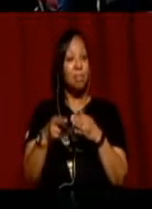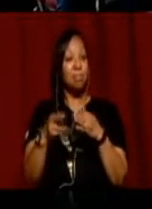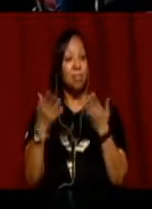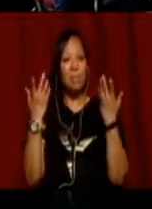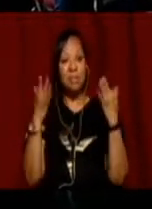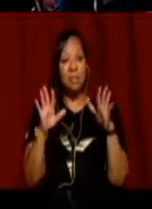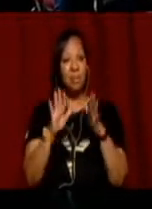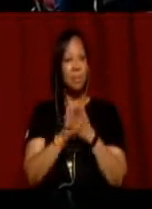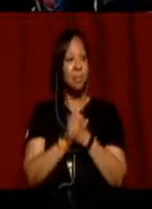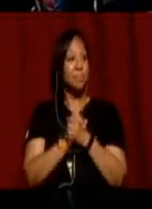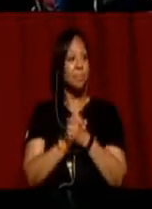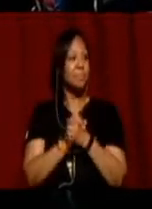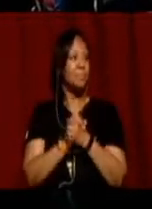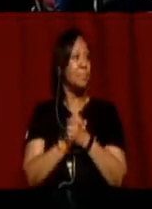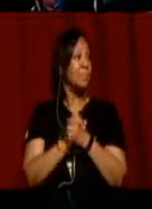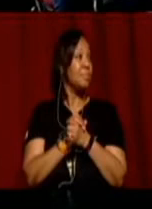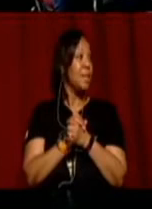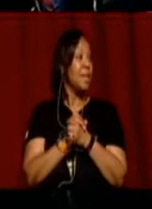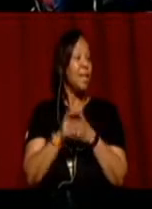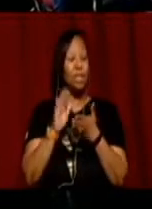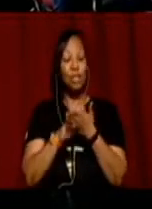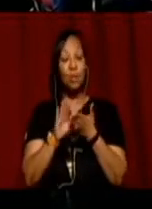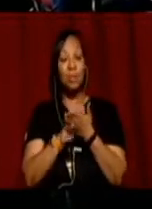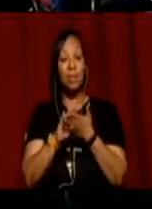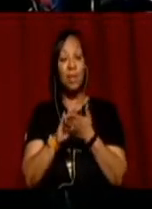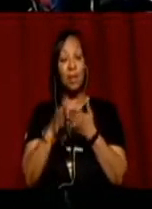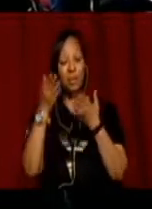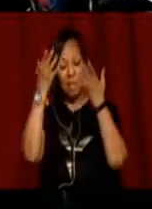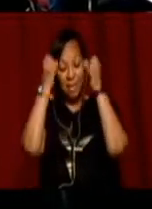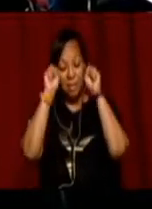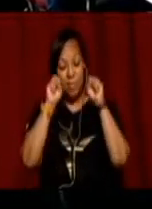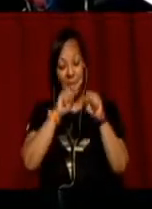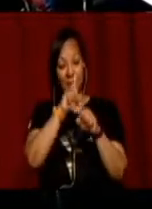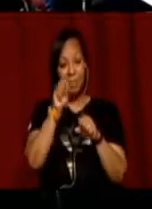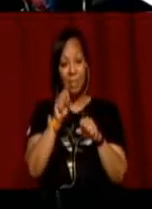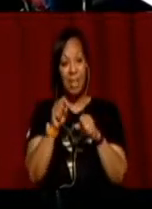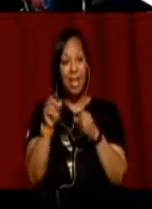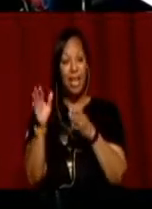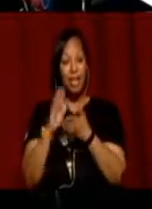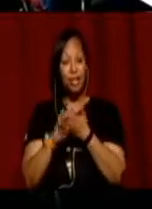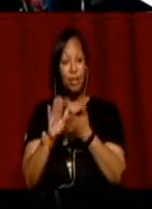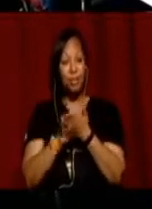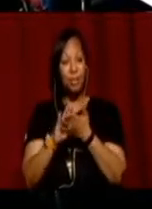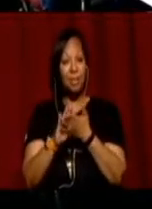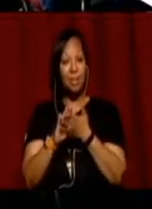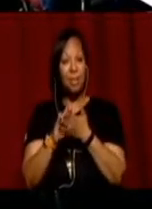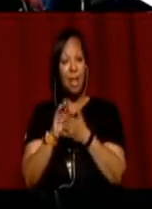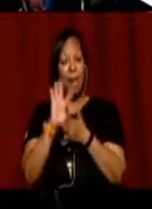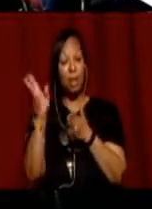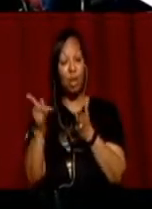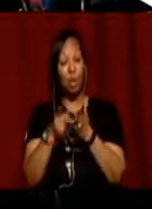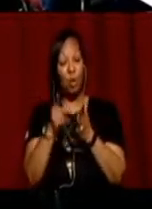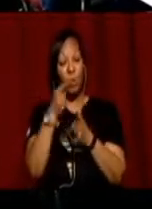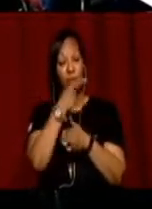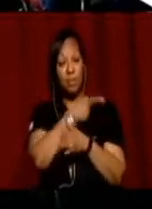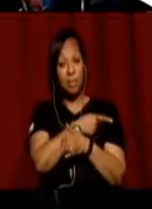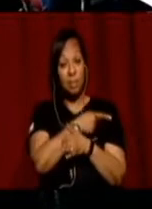All right. So excuse me a minute. I was going to ask the president a question, but excuse me a minute. I'm going to go over